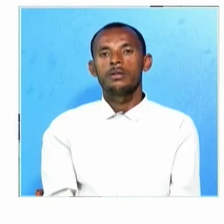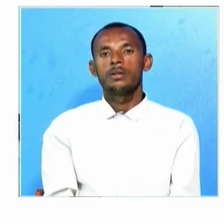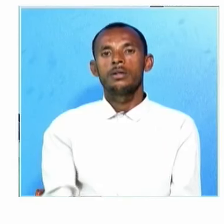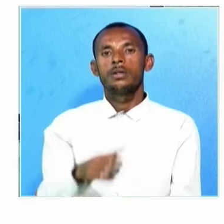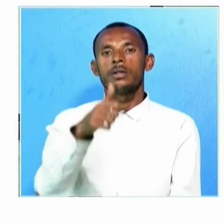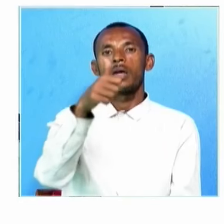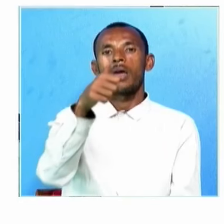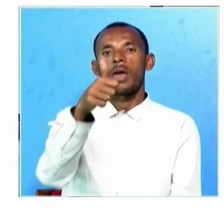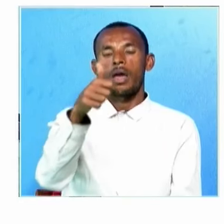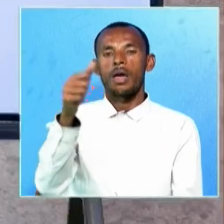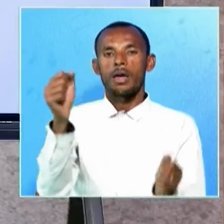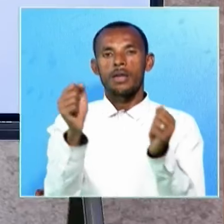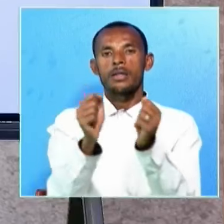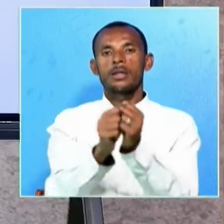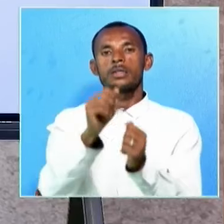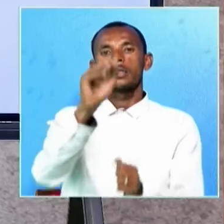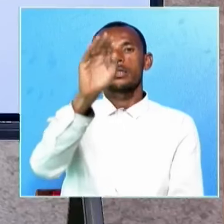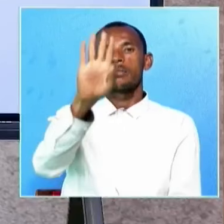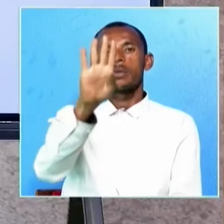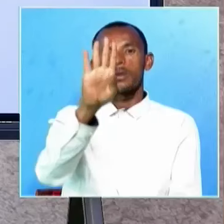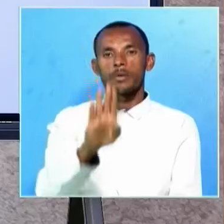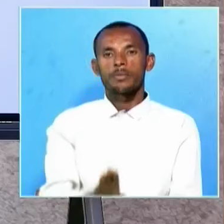A intersection B.